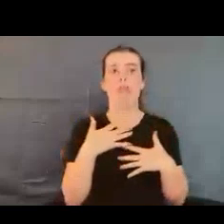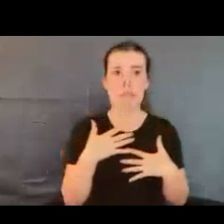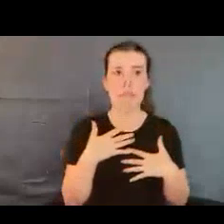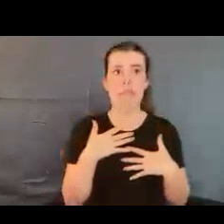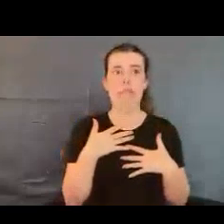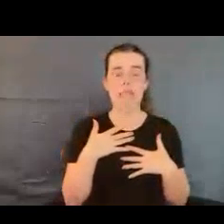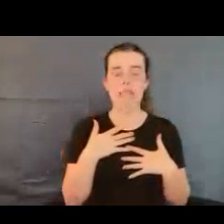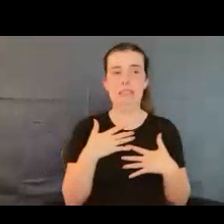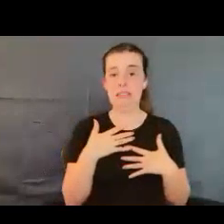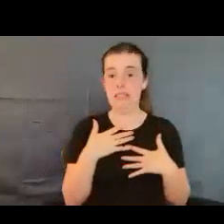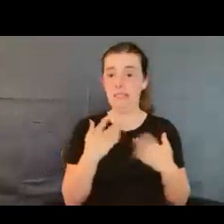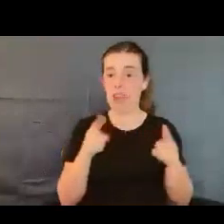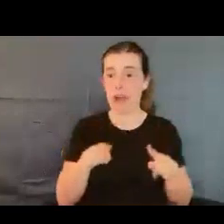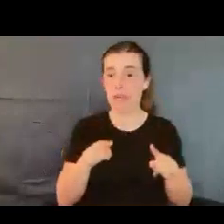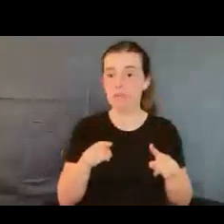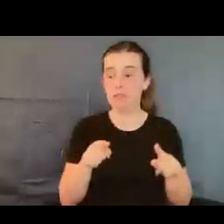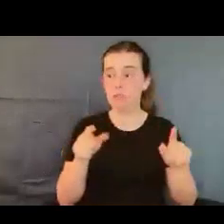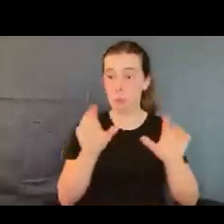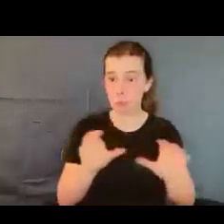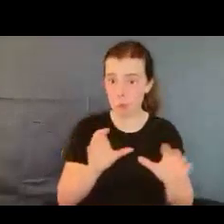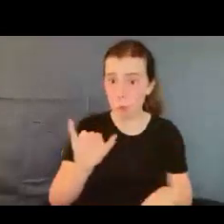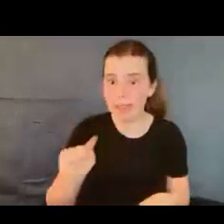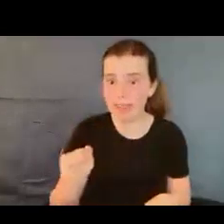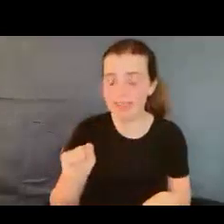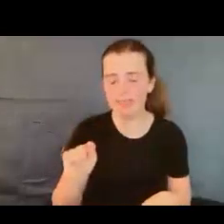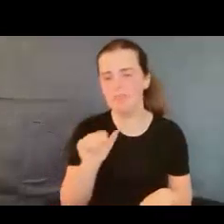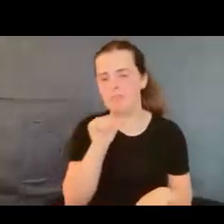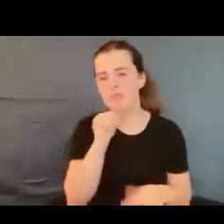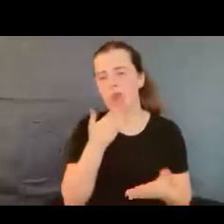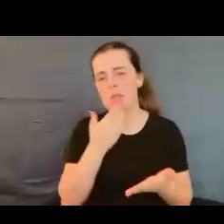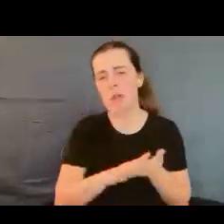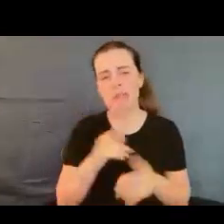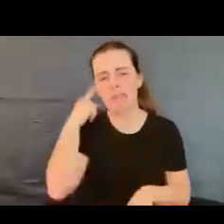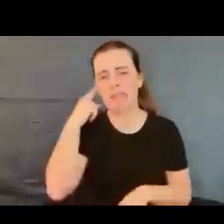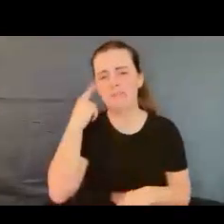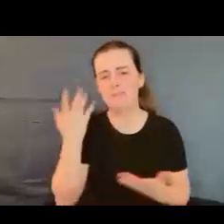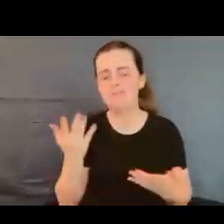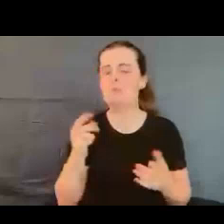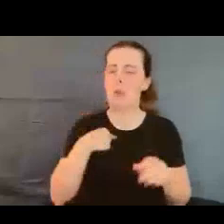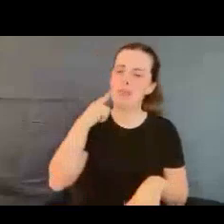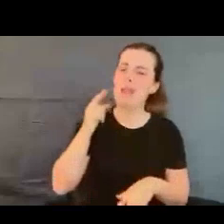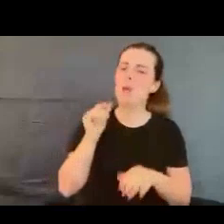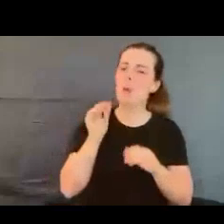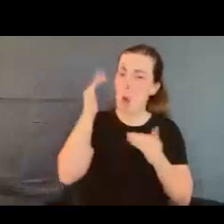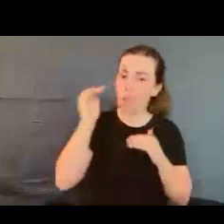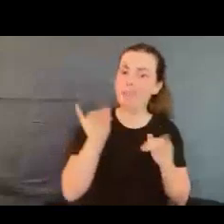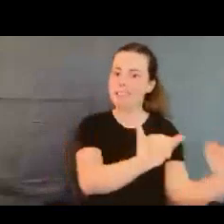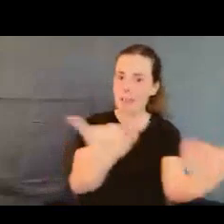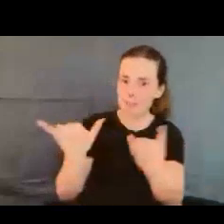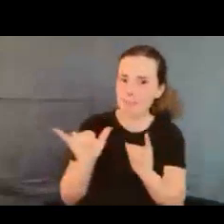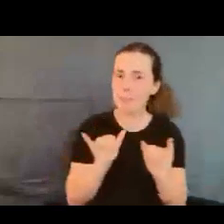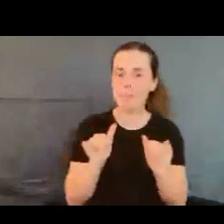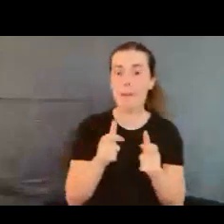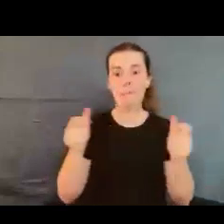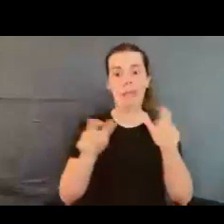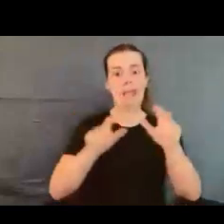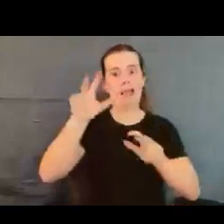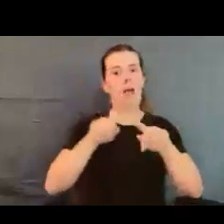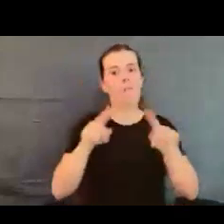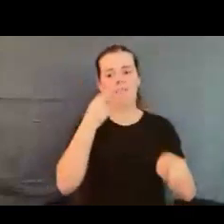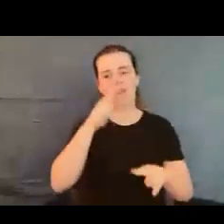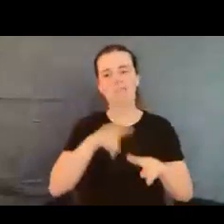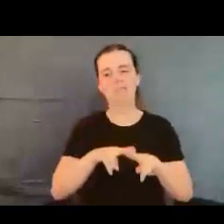that it wasn't as bad as they thought it was. So I hope that everyone else can have that experience as well, because it is a big but fun climb. And